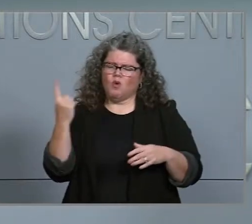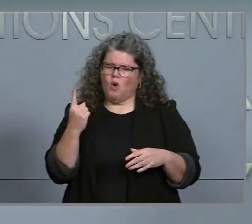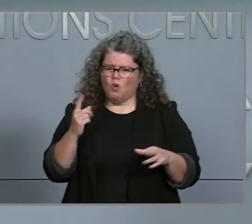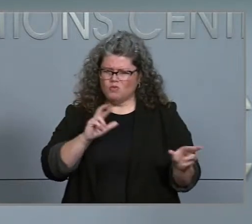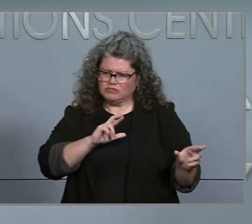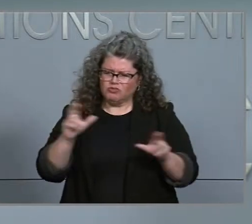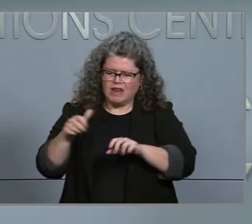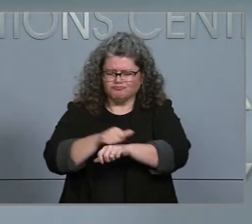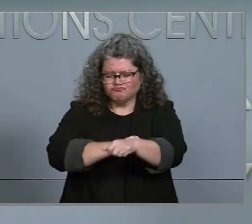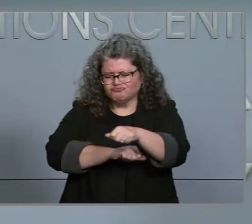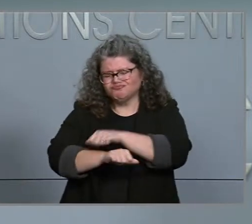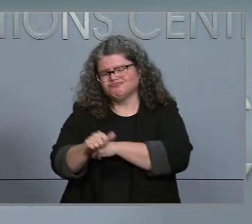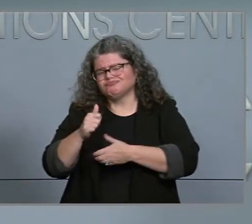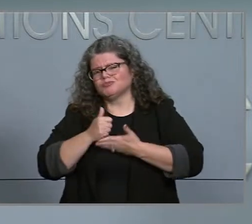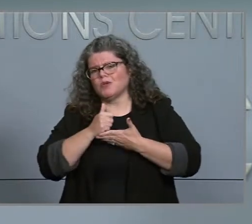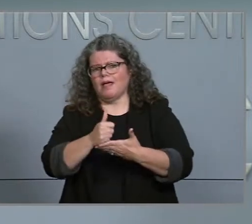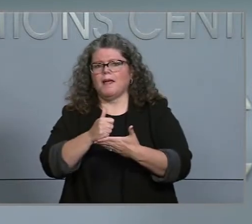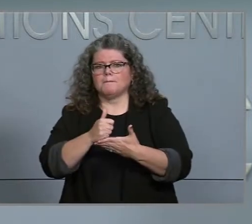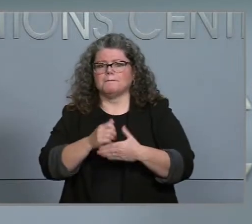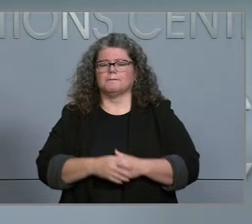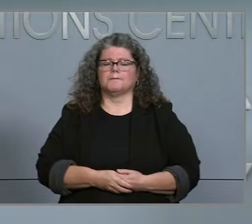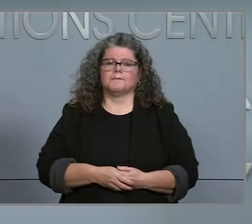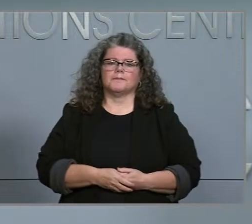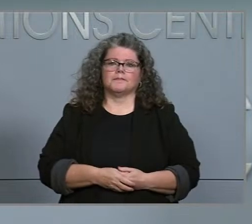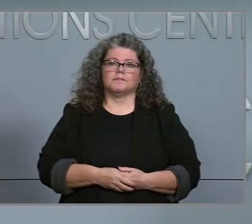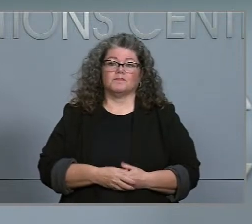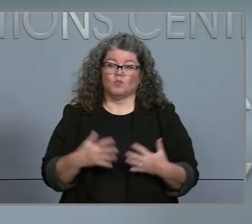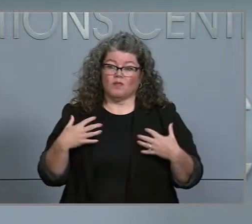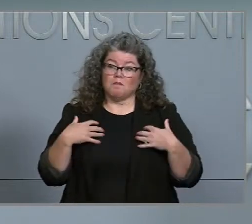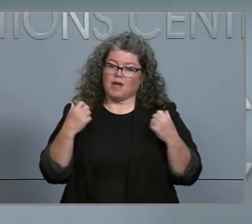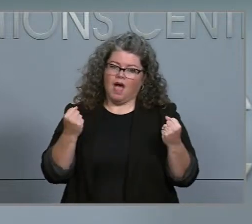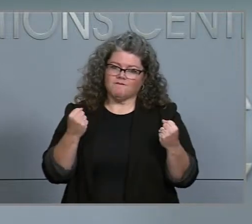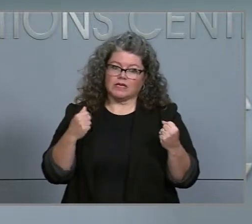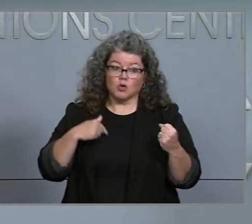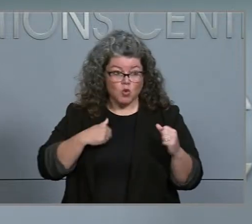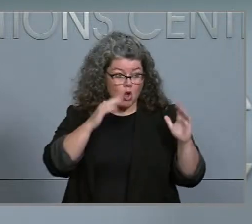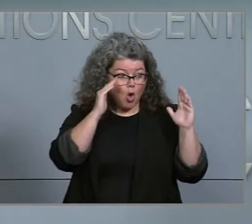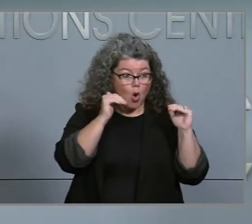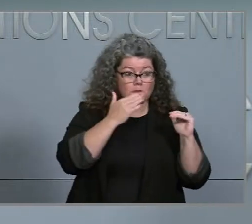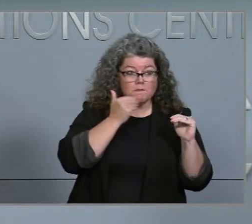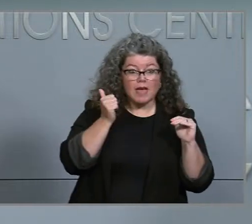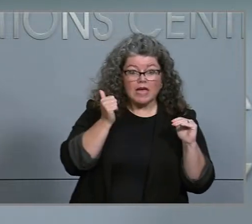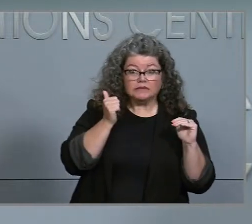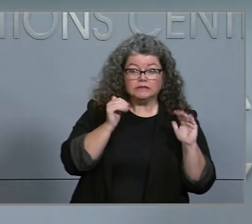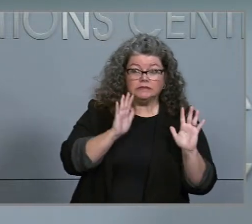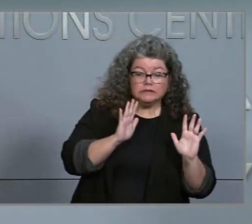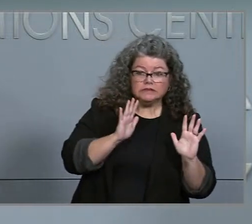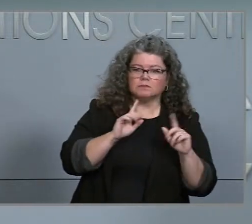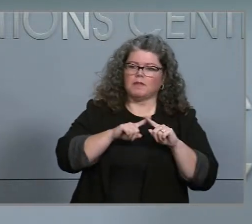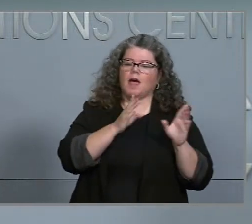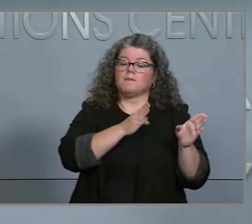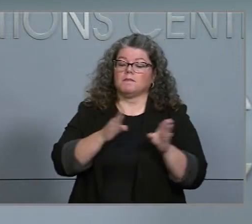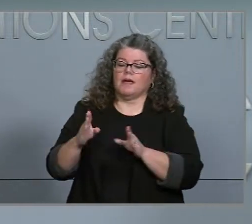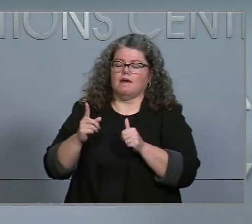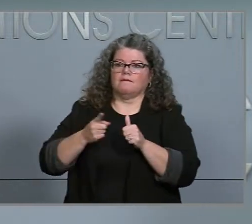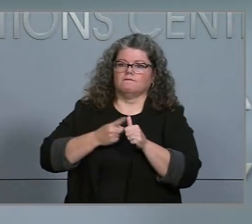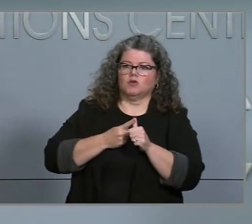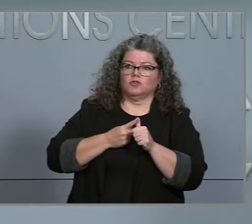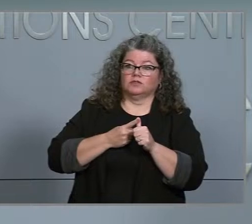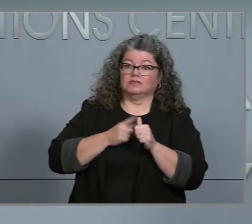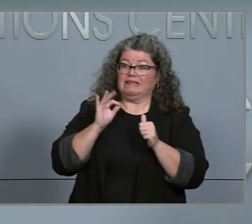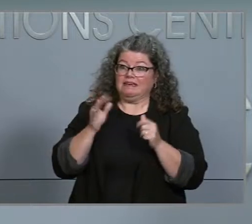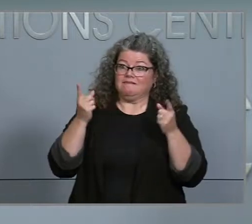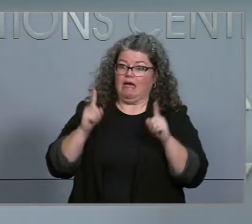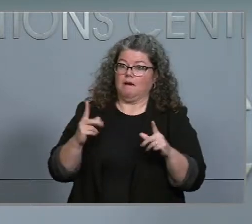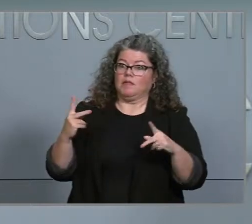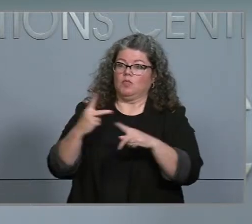help. And I'm confident that while we hope for the best, we are prepared for the worst. Today